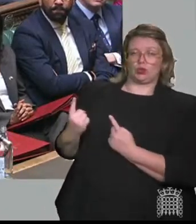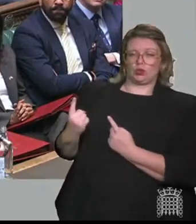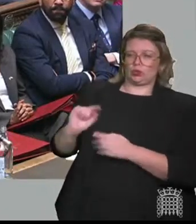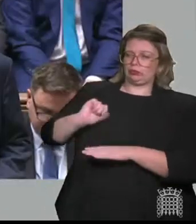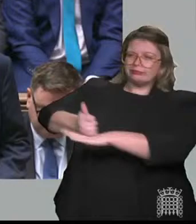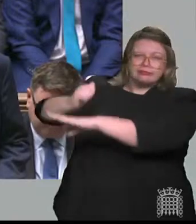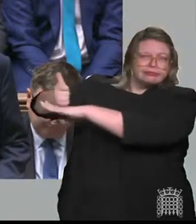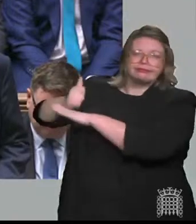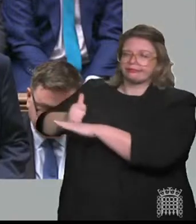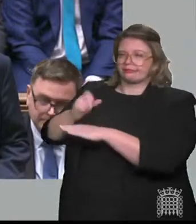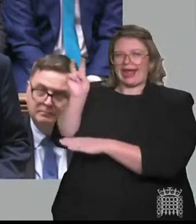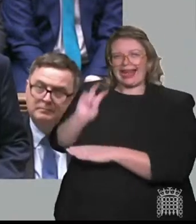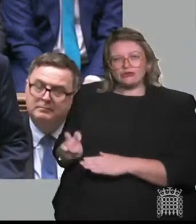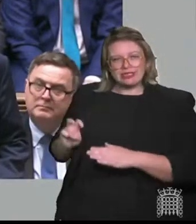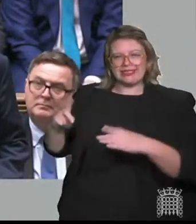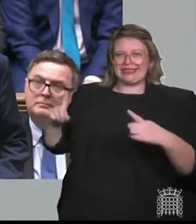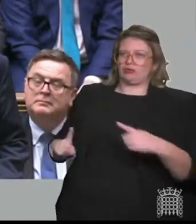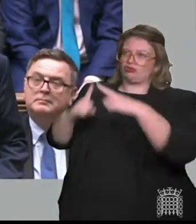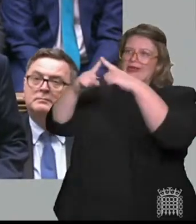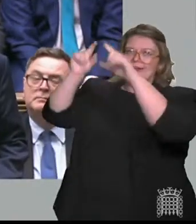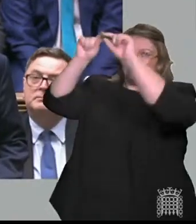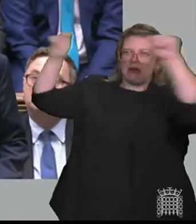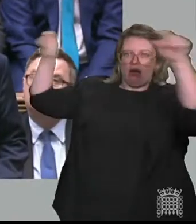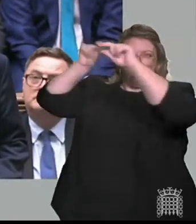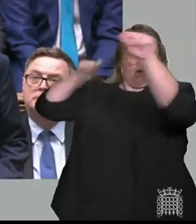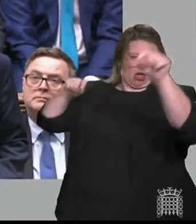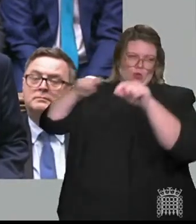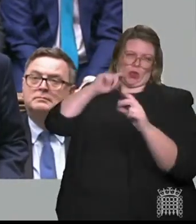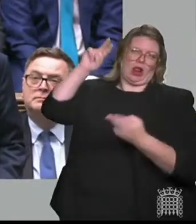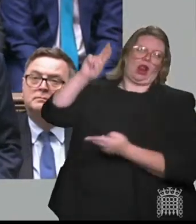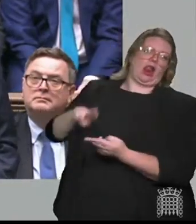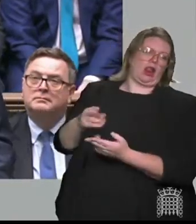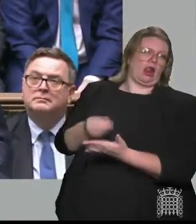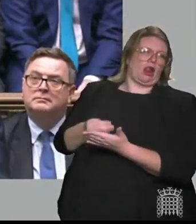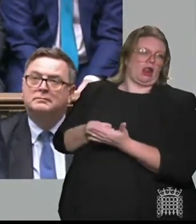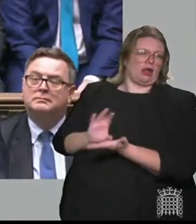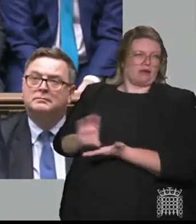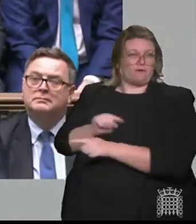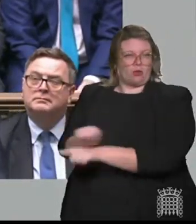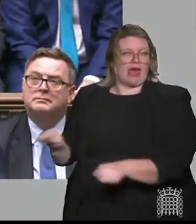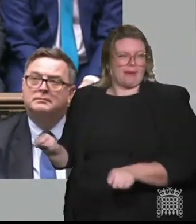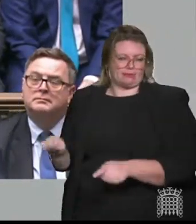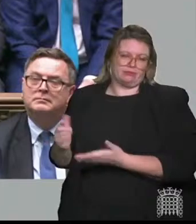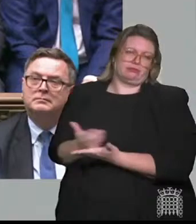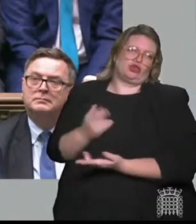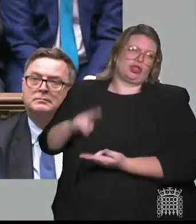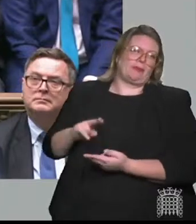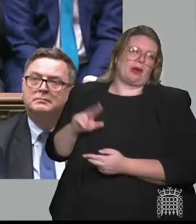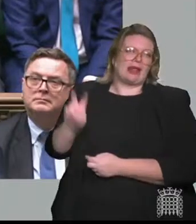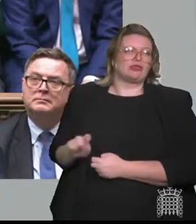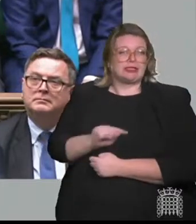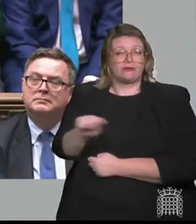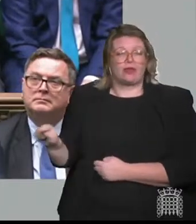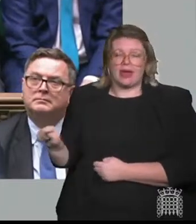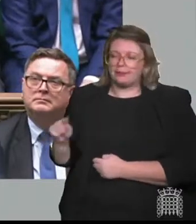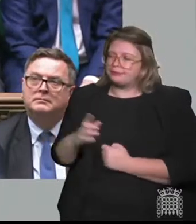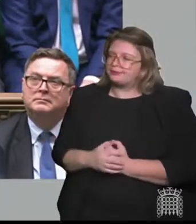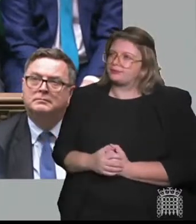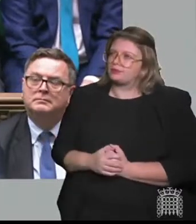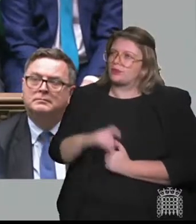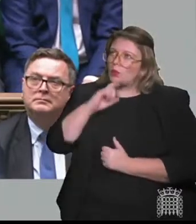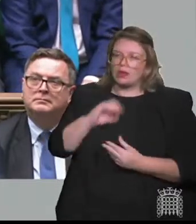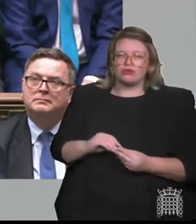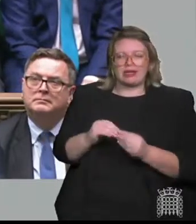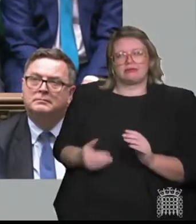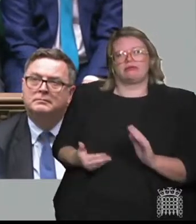infrastructure. Taken together, these planning and grid reforms are estimated to accelerate around £90 billion of